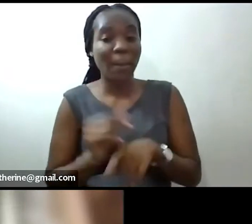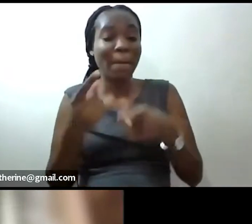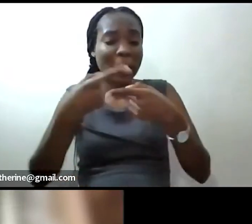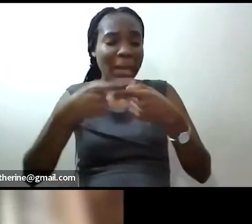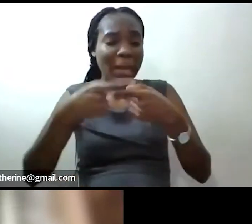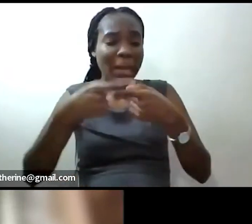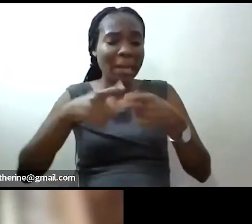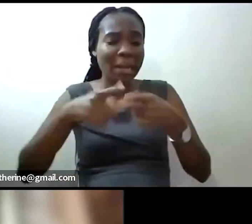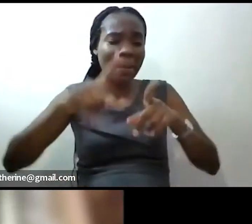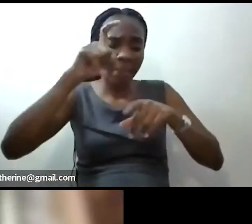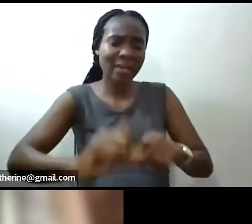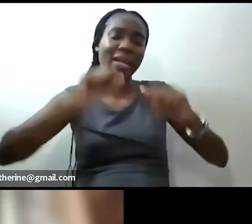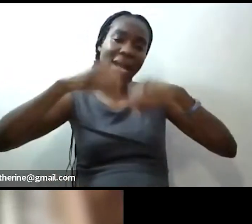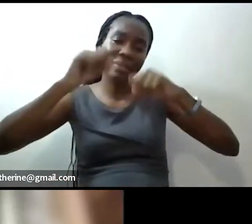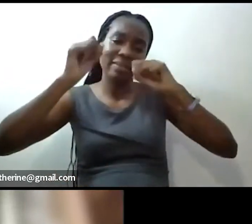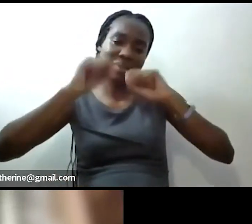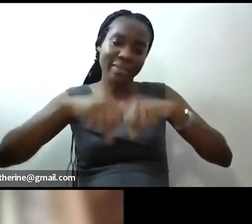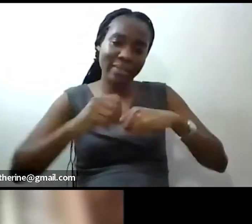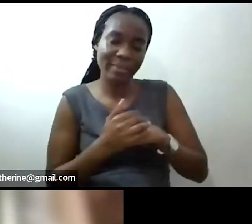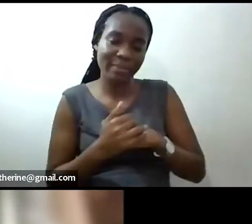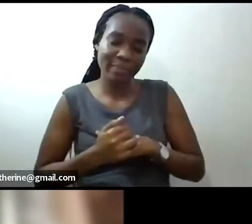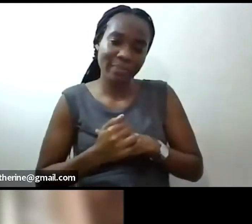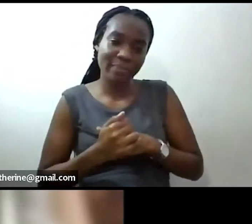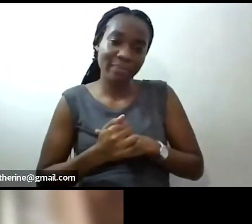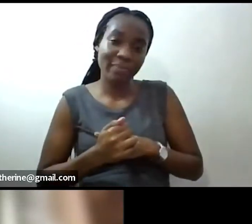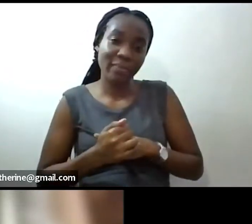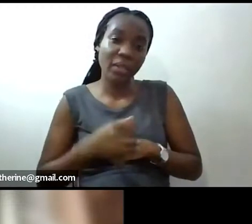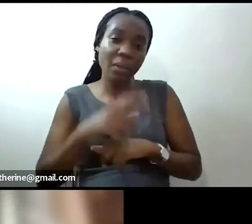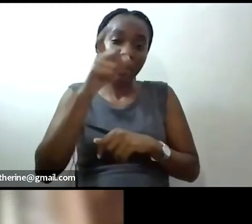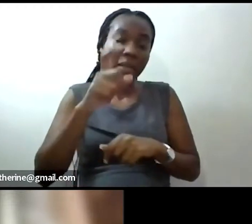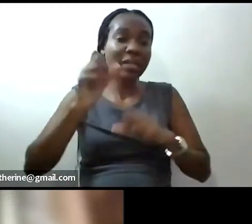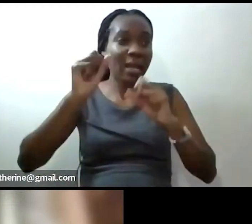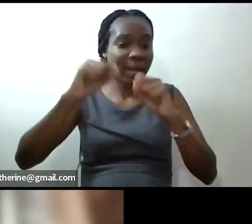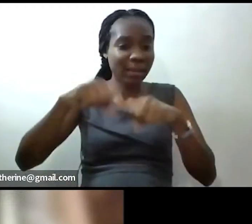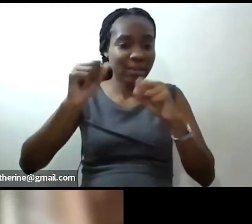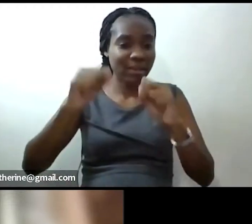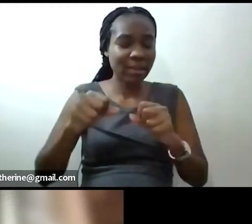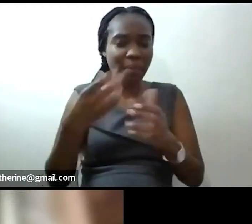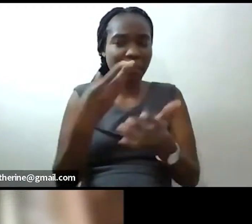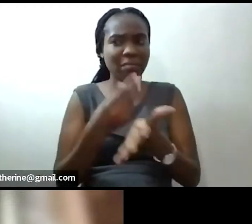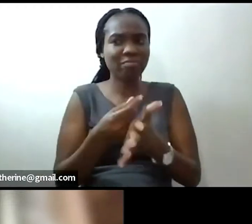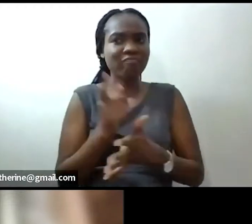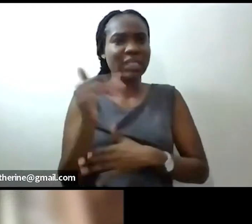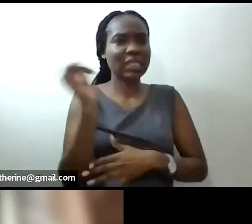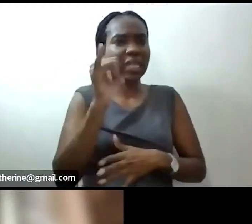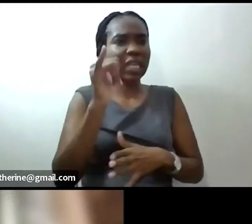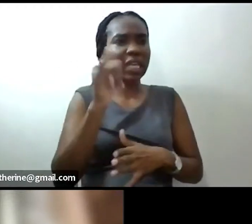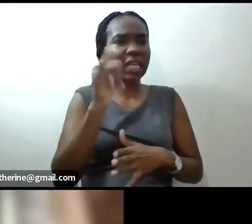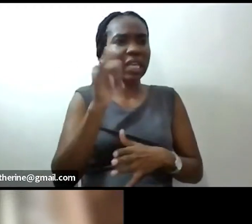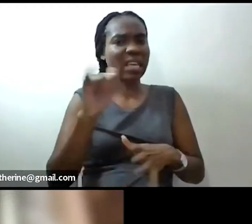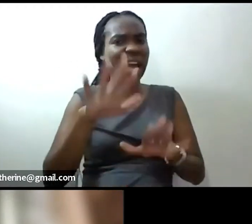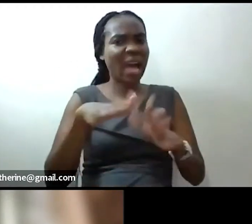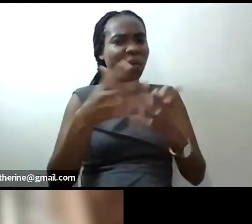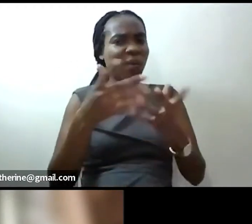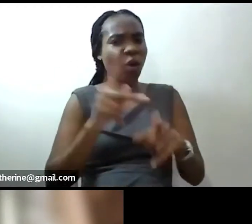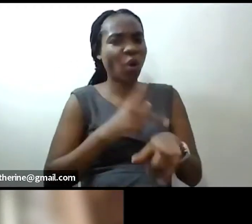the money you're giving will be held by, for instance, the government. So treasury bonds, when we talk of treasury bonds, you are giving